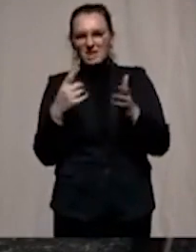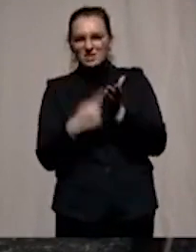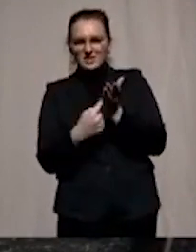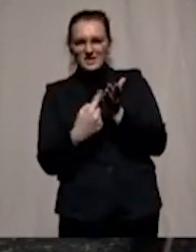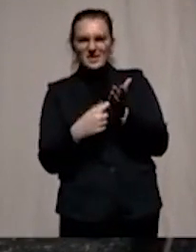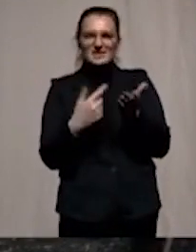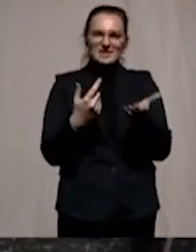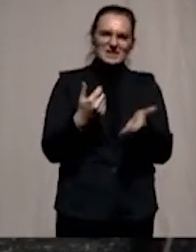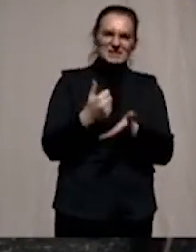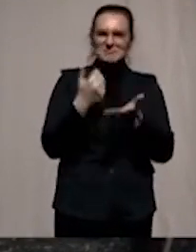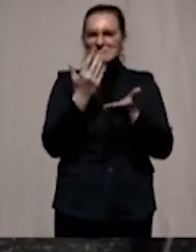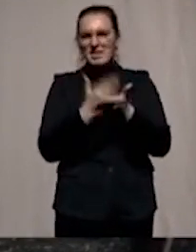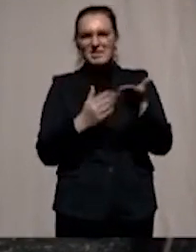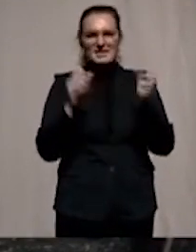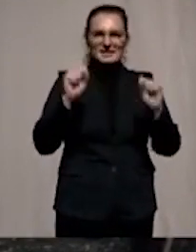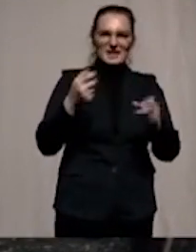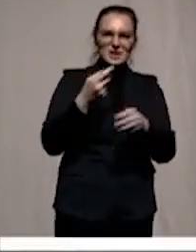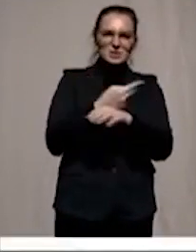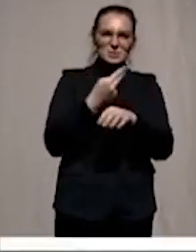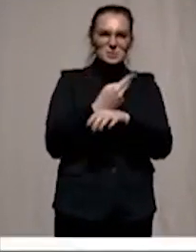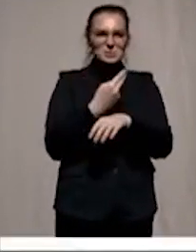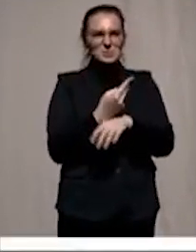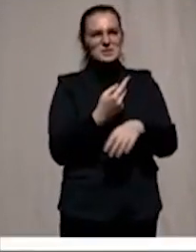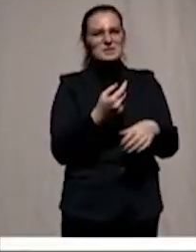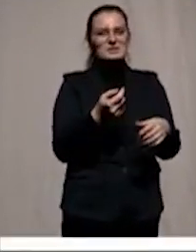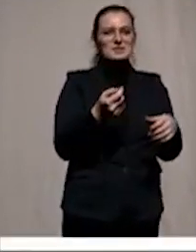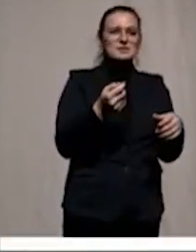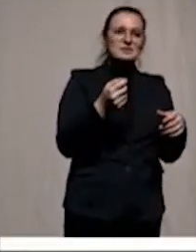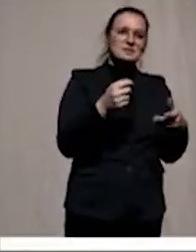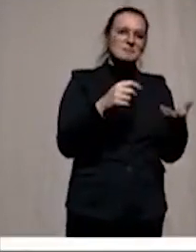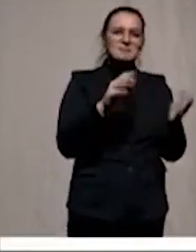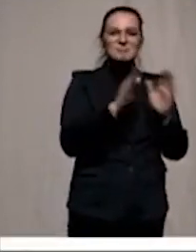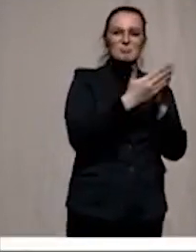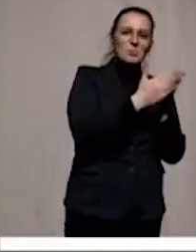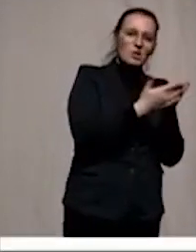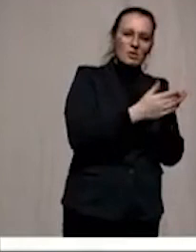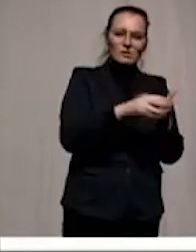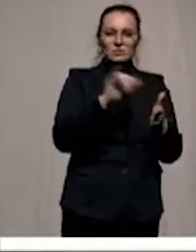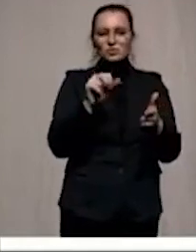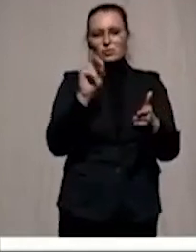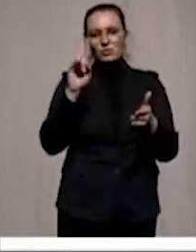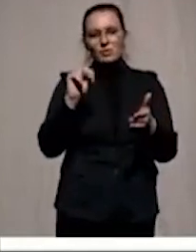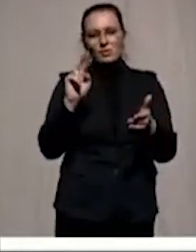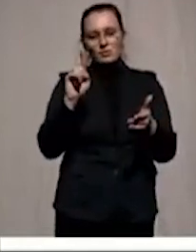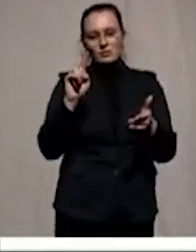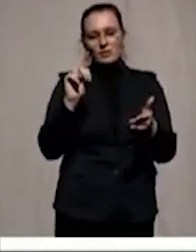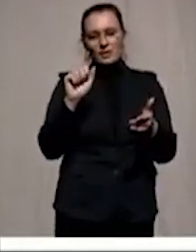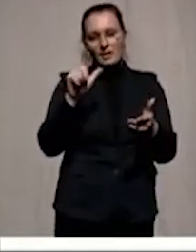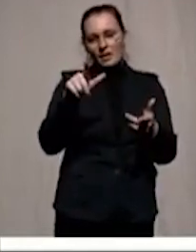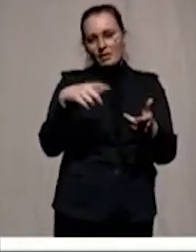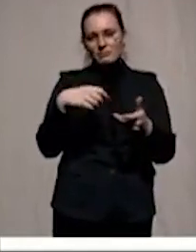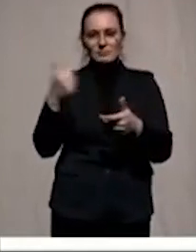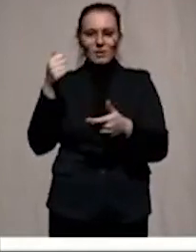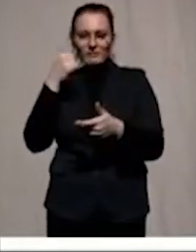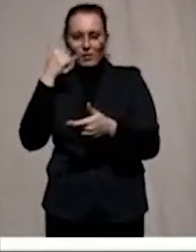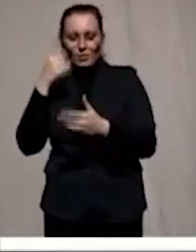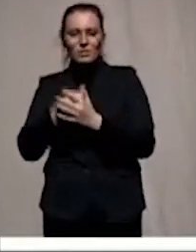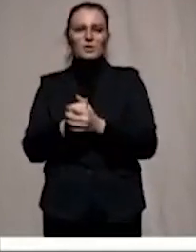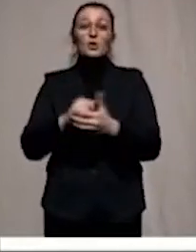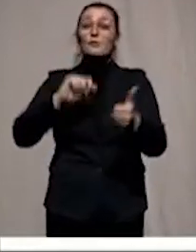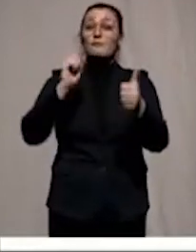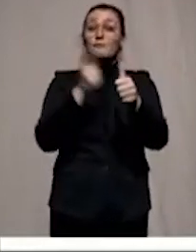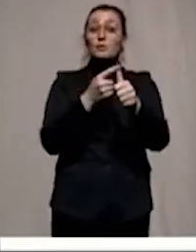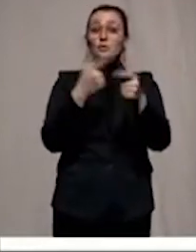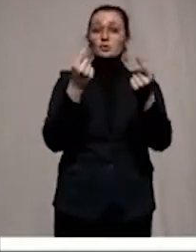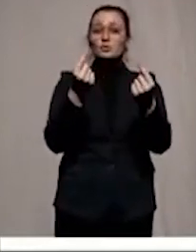always useful. Having journals around, having notepads. But our first prompt is, I'm going to get you to write a letter to your fast self. So I'm